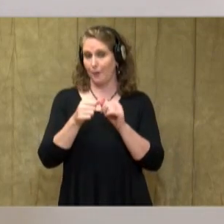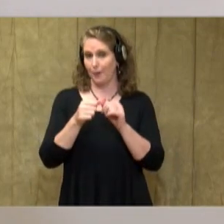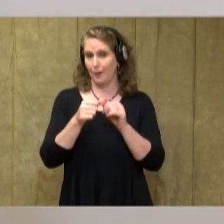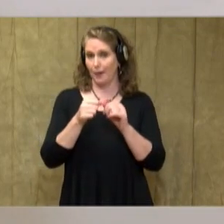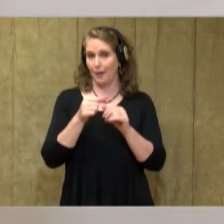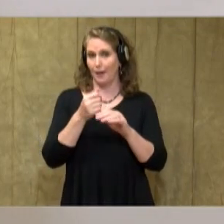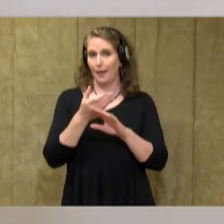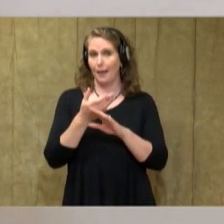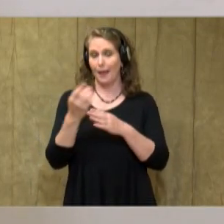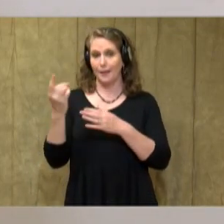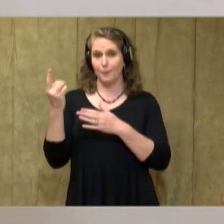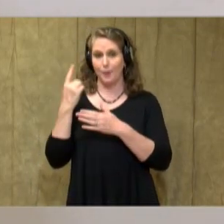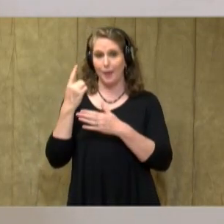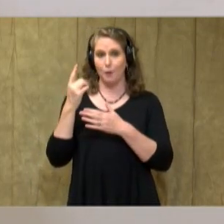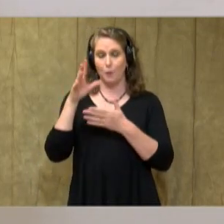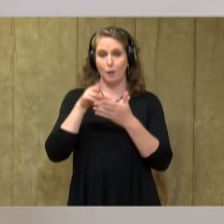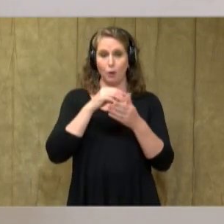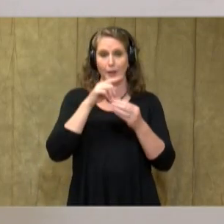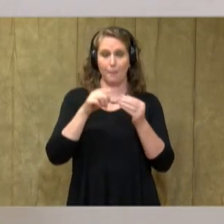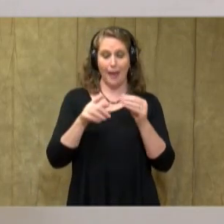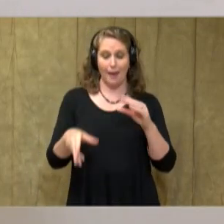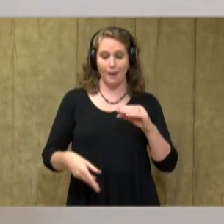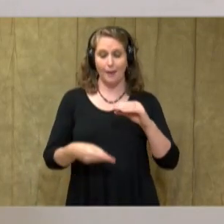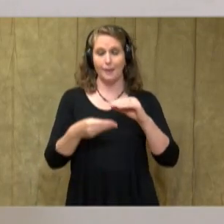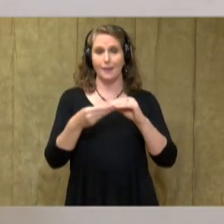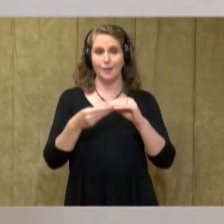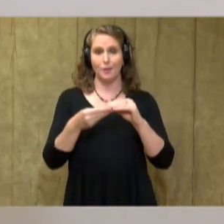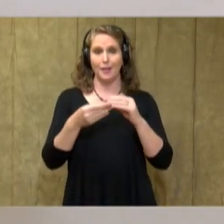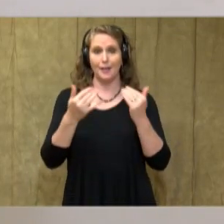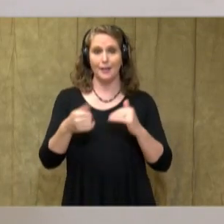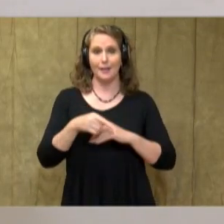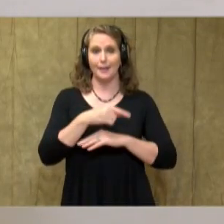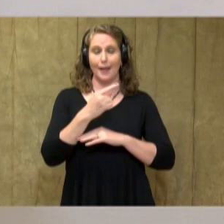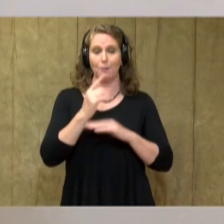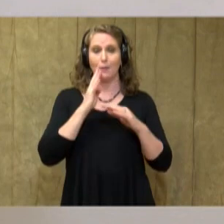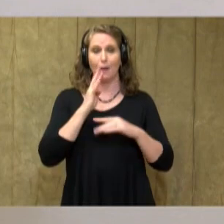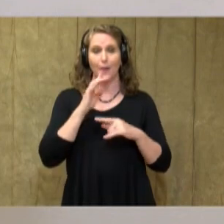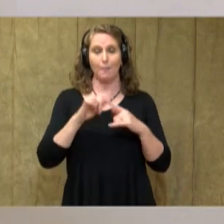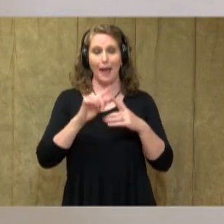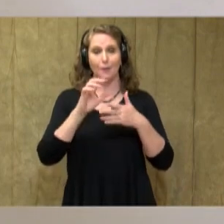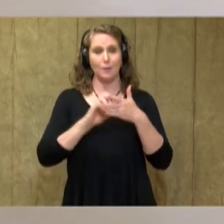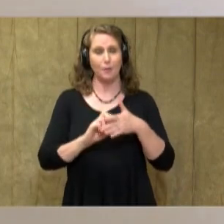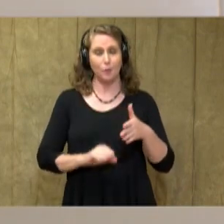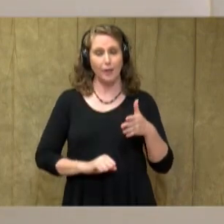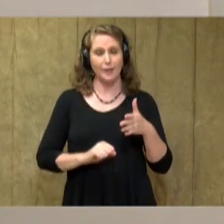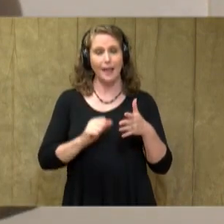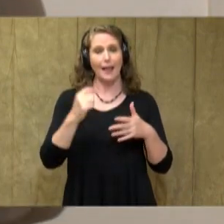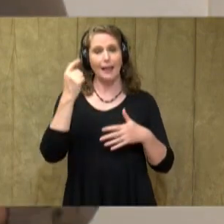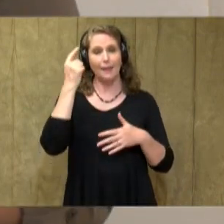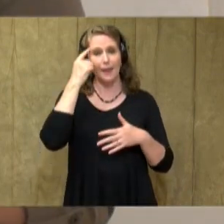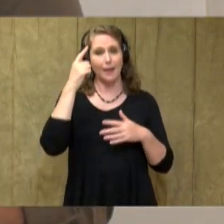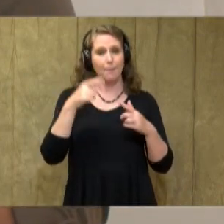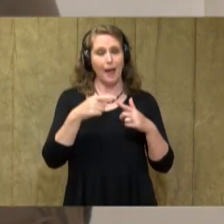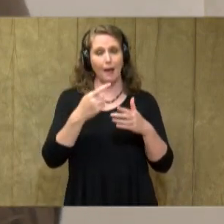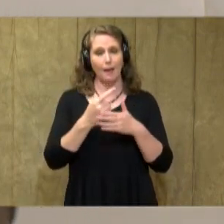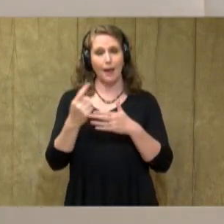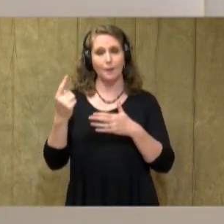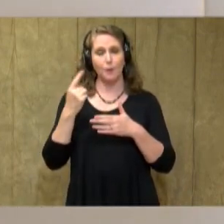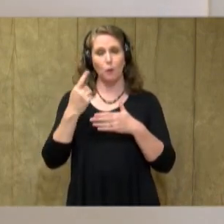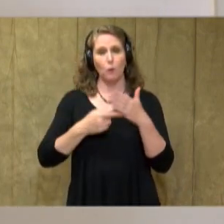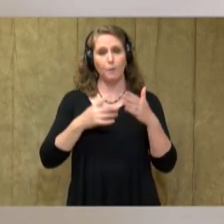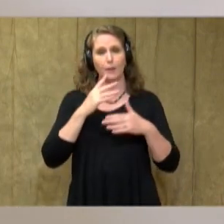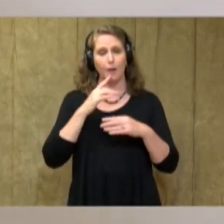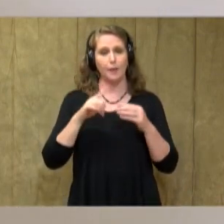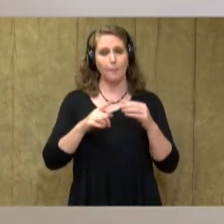did addition last week, so today we're moving on to subtraction. So let's think about what we talked about last week